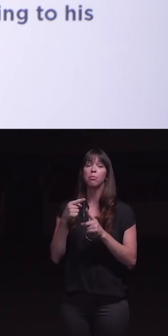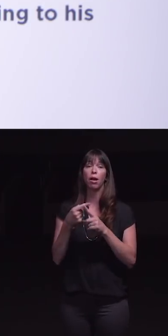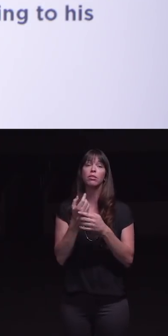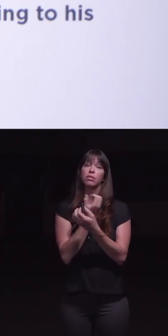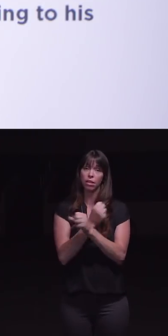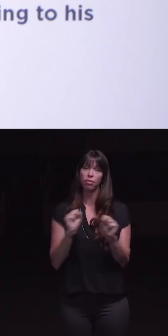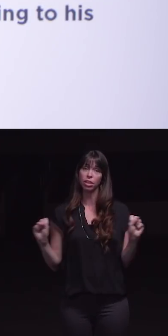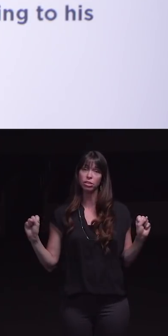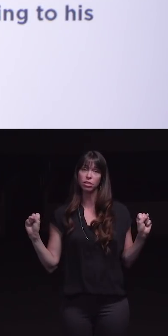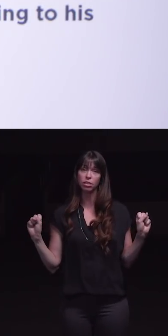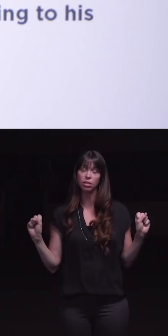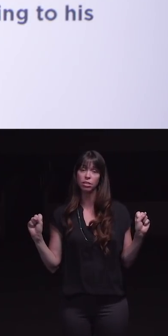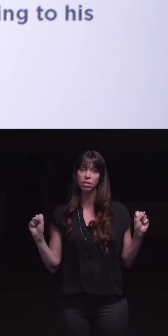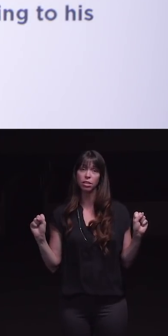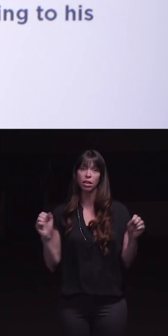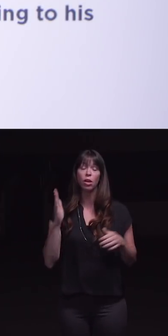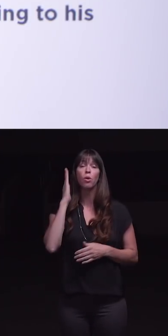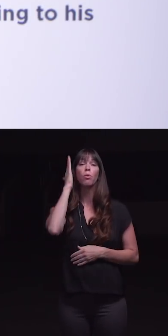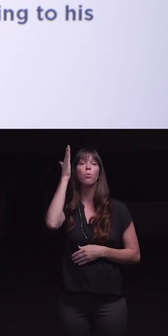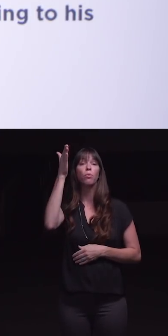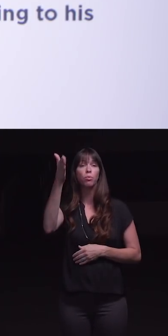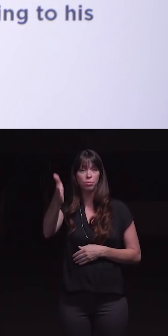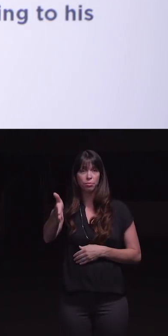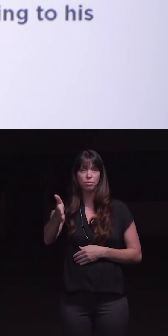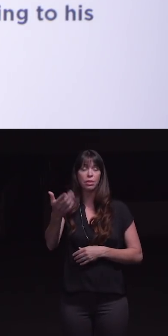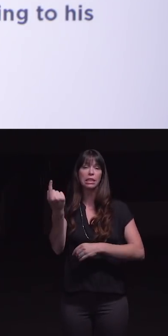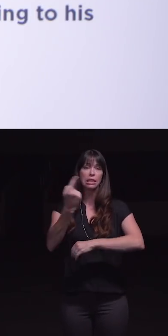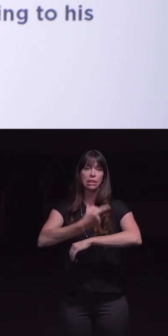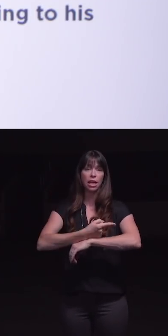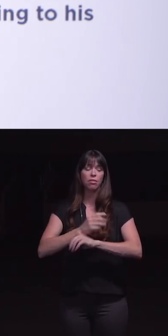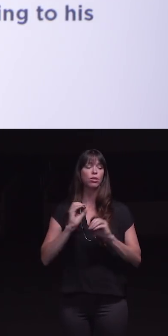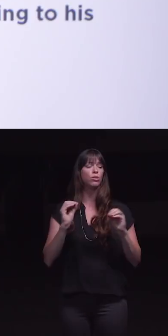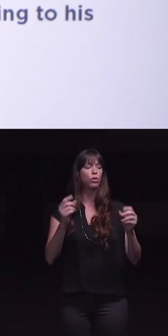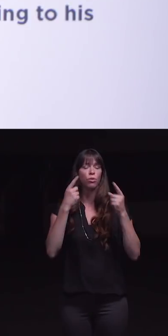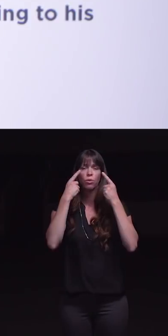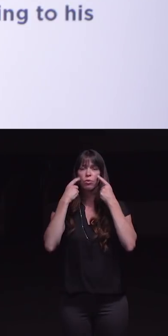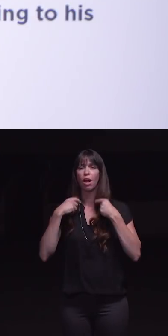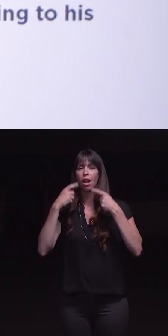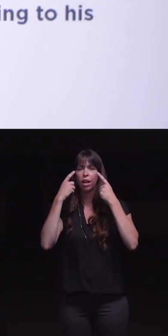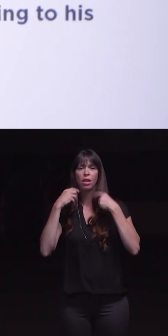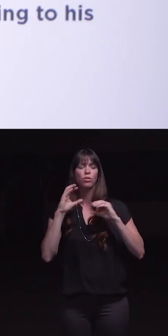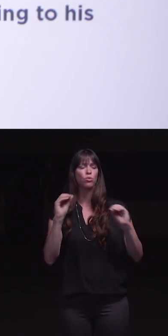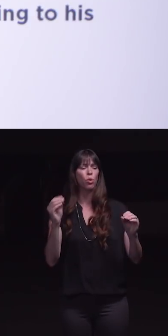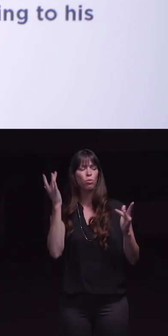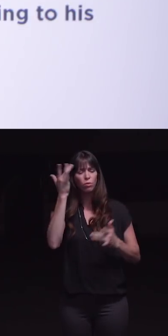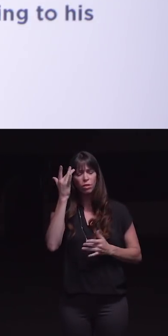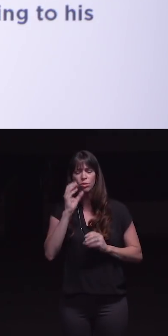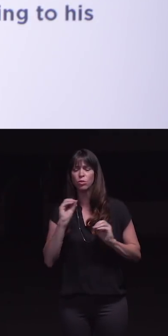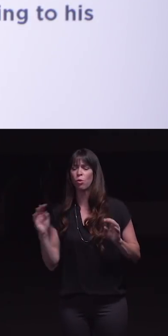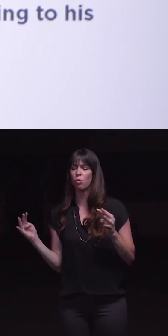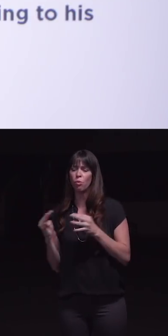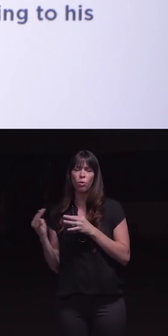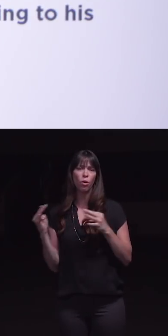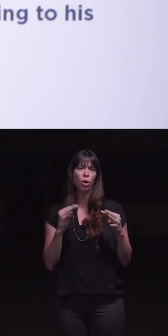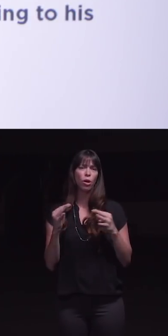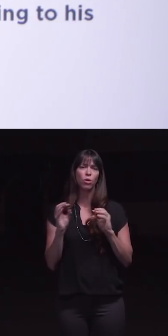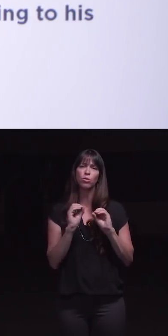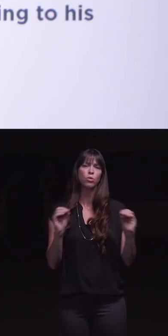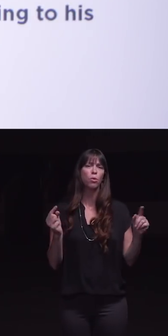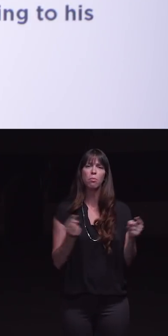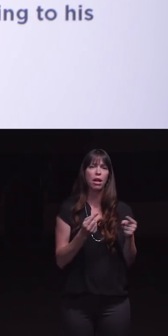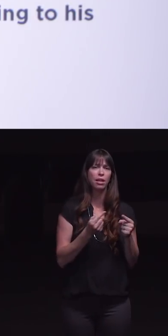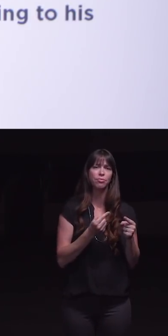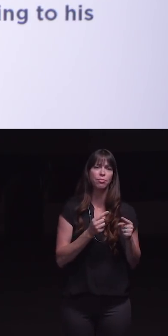salvation. There will come a day when there is no crying, no tears, no disease, no war, no